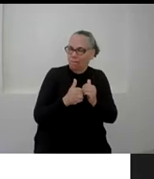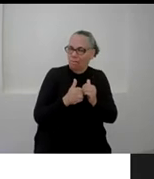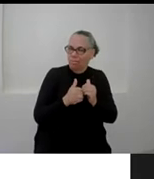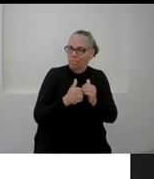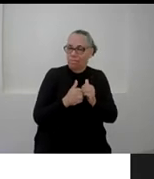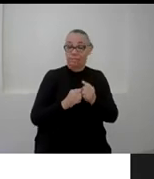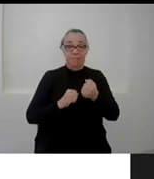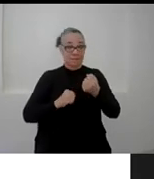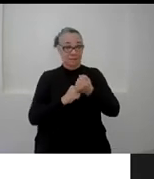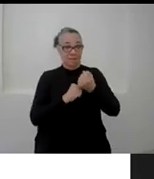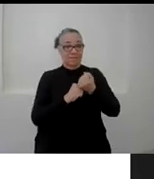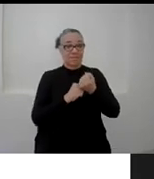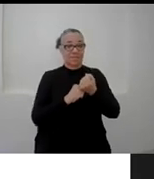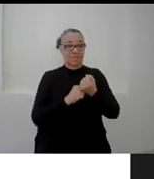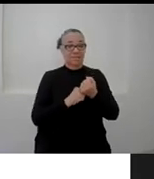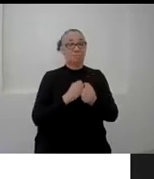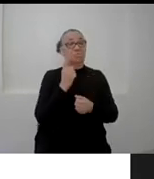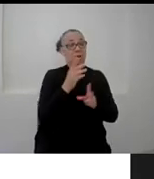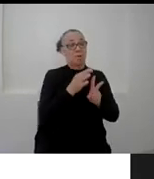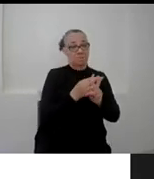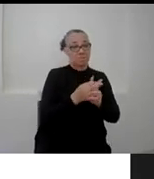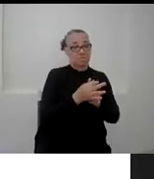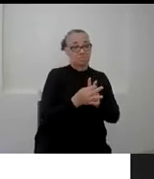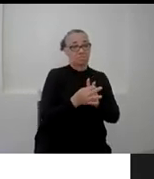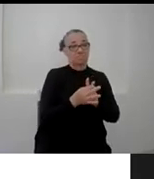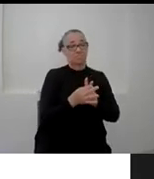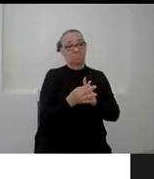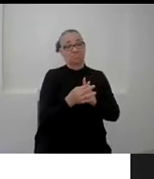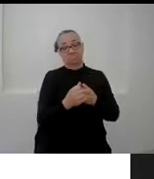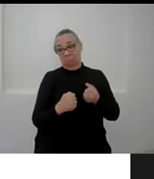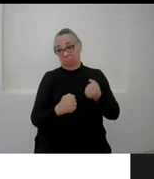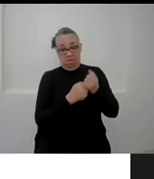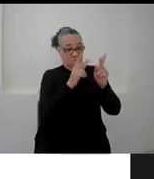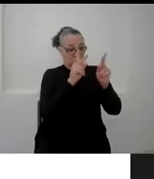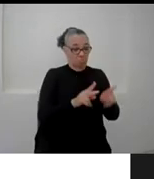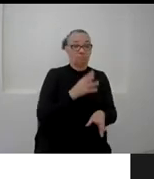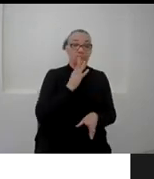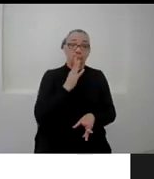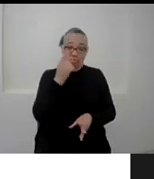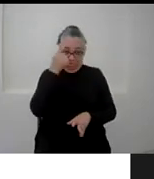Advocacy is one option. Advocacy where somebody speaks for them.